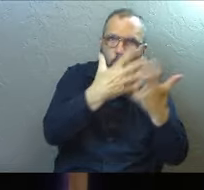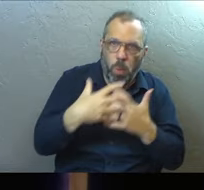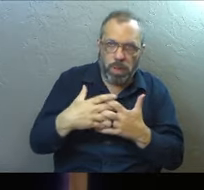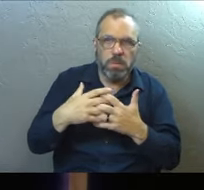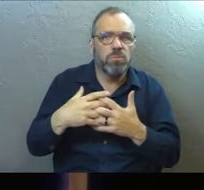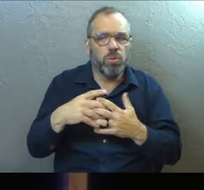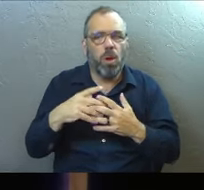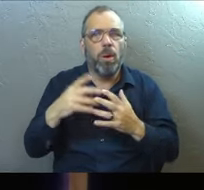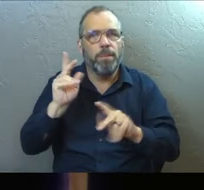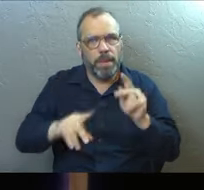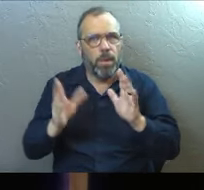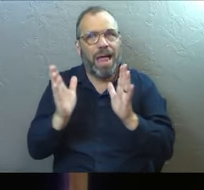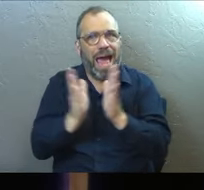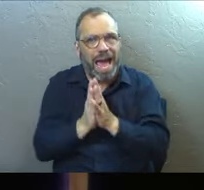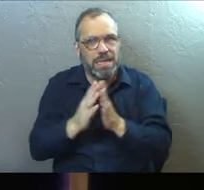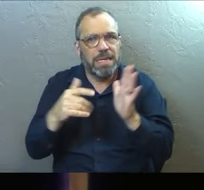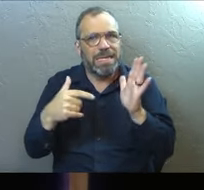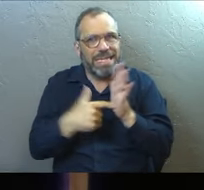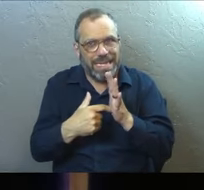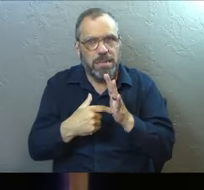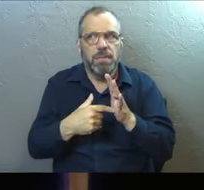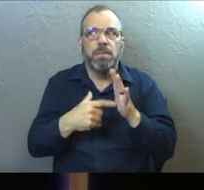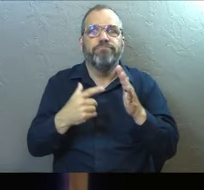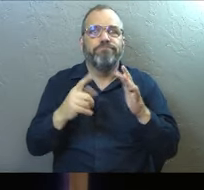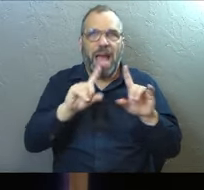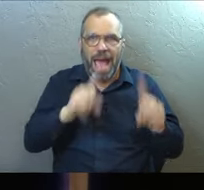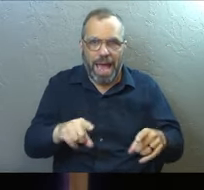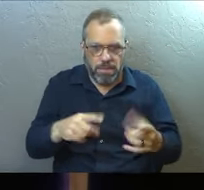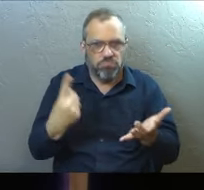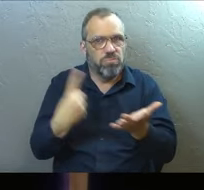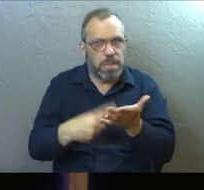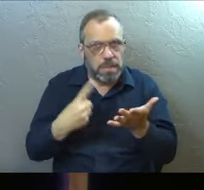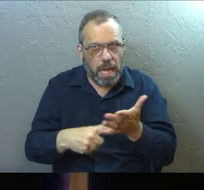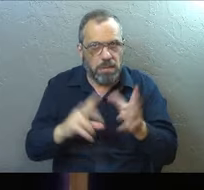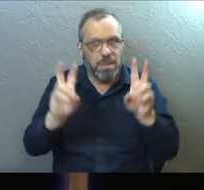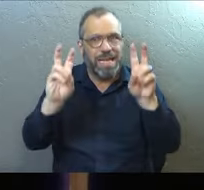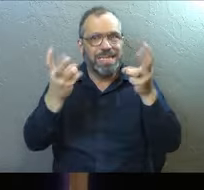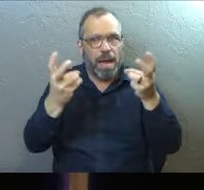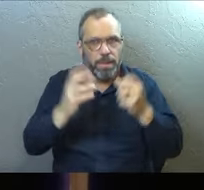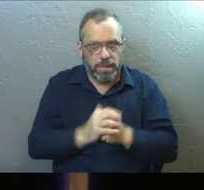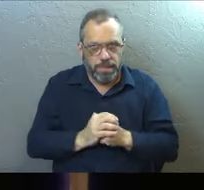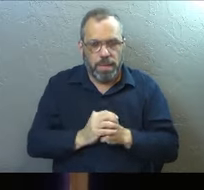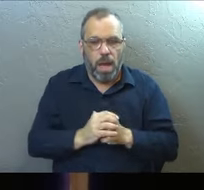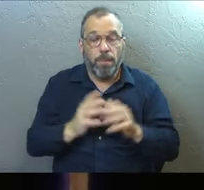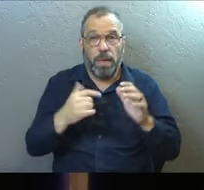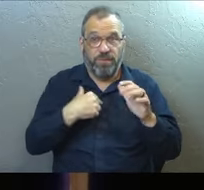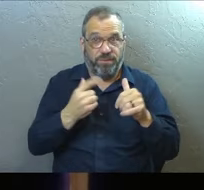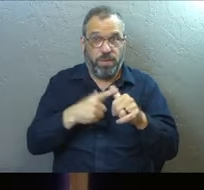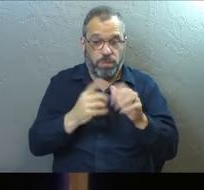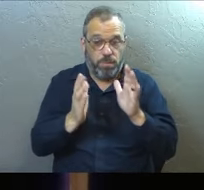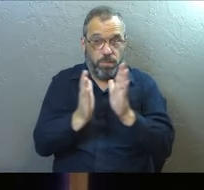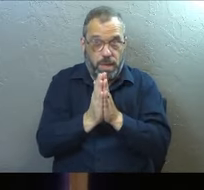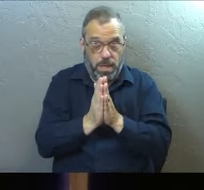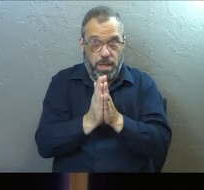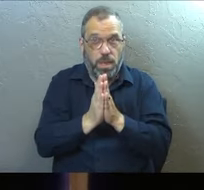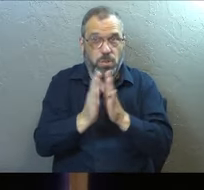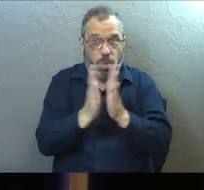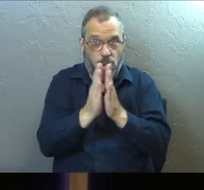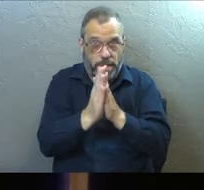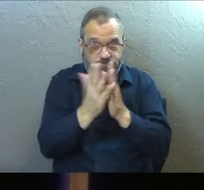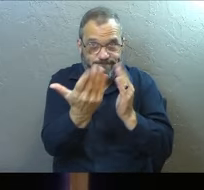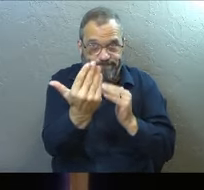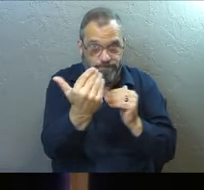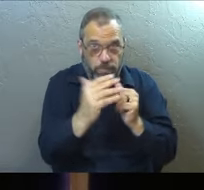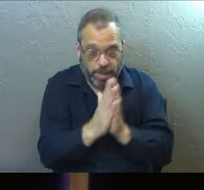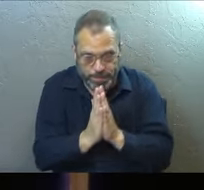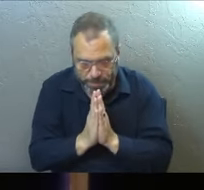get into some questions that people asked and try to answer those and talk about that topic this morning. But I'm going to pray for us before we start. So would y'all pray with